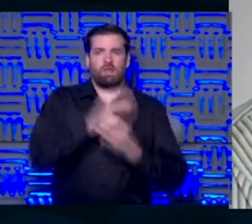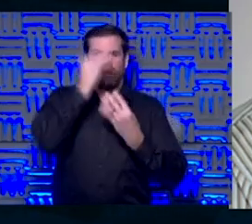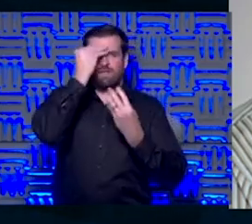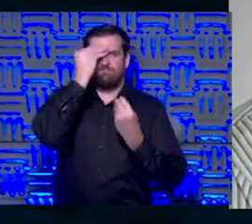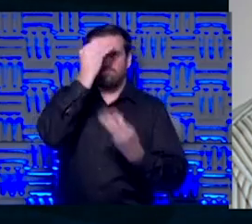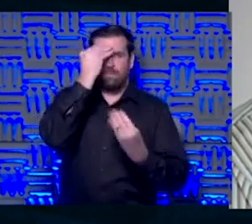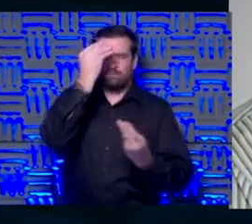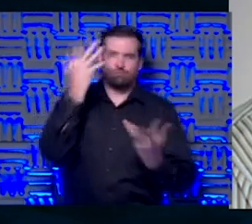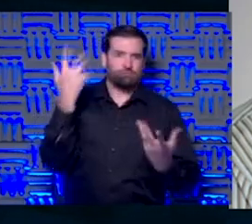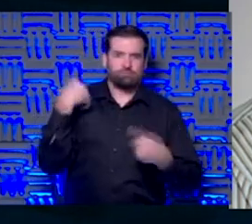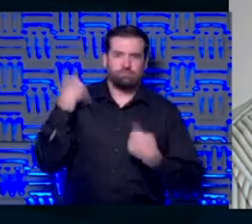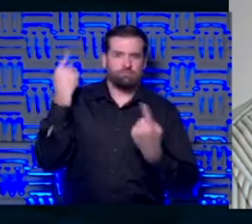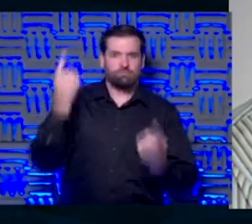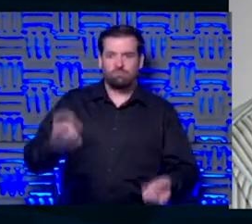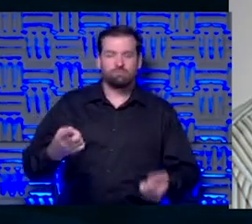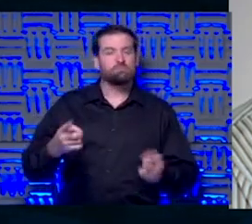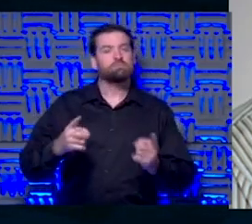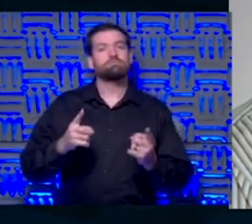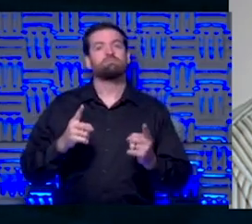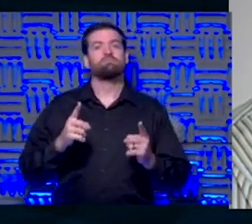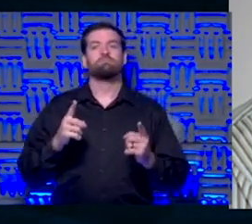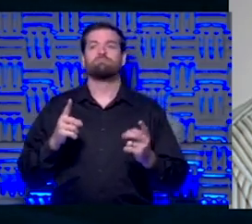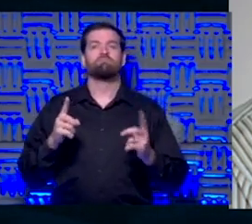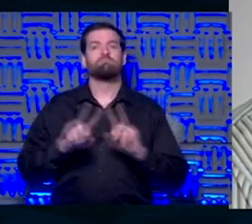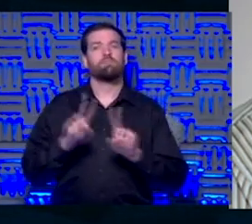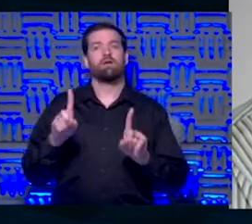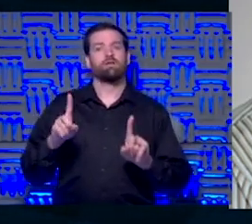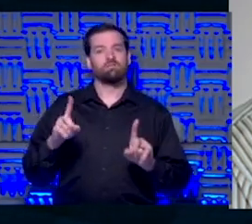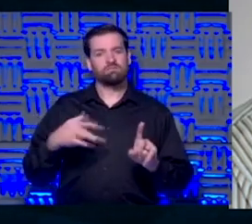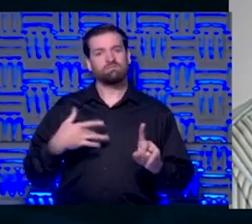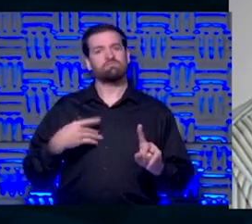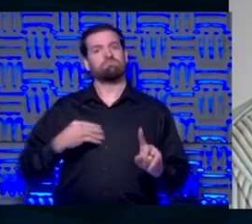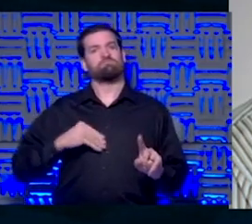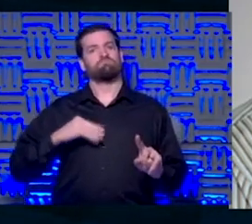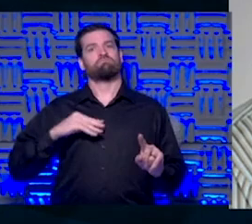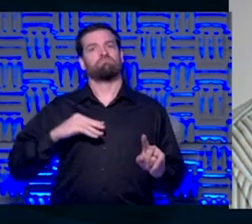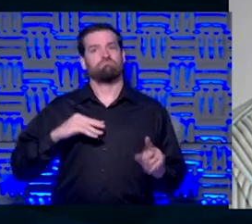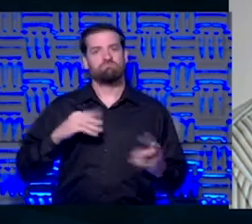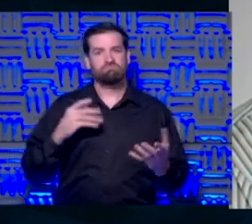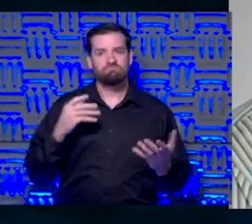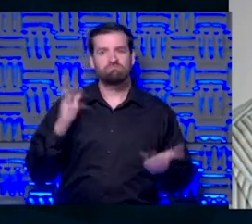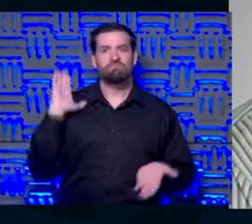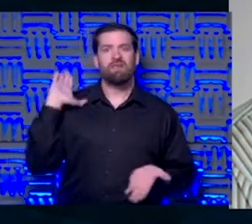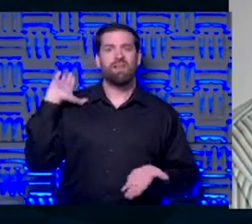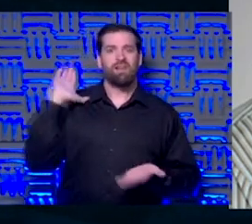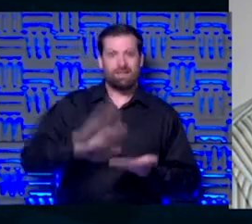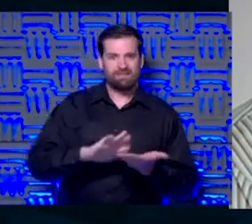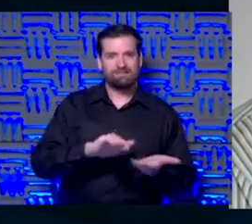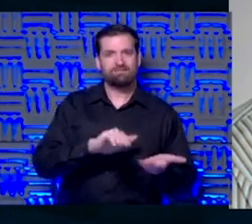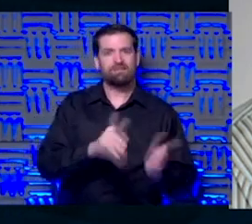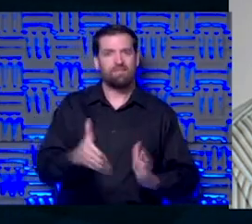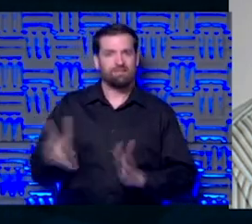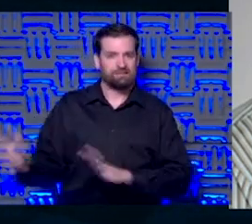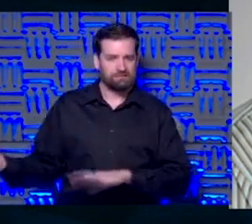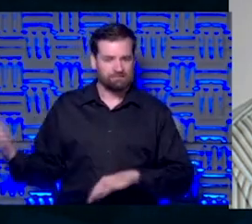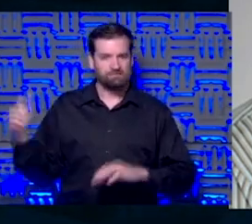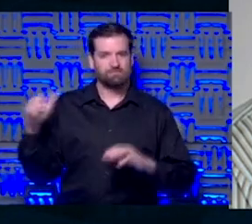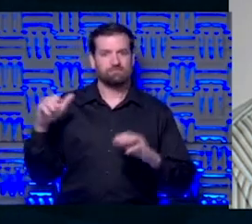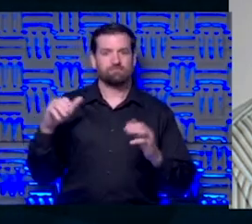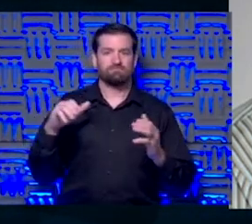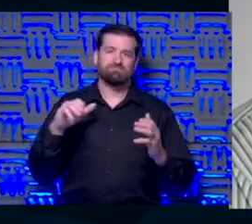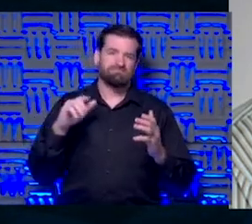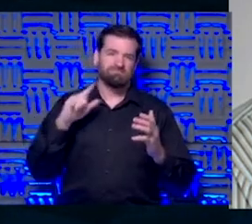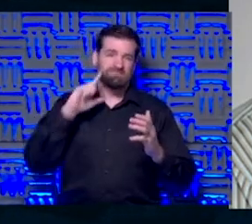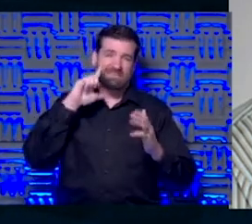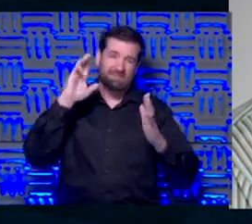gone. But we are encouraged, certainly by the fact that we've had less deaths than we would have, I think, expected